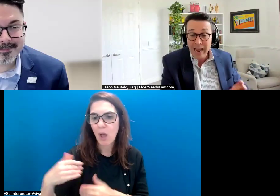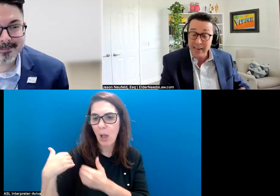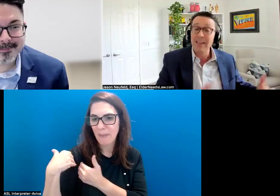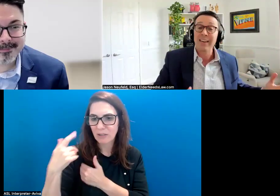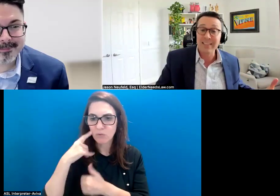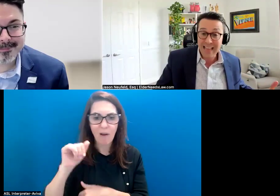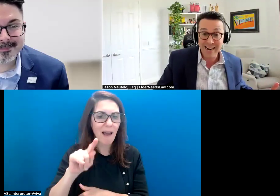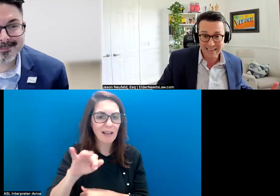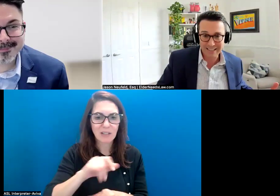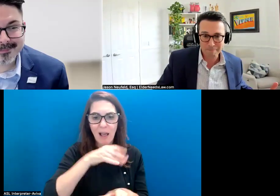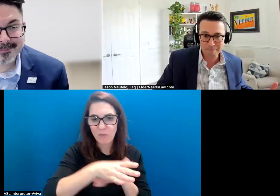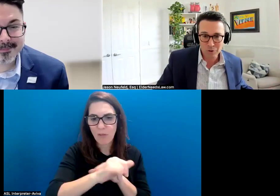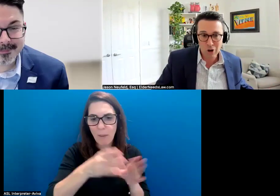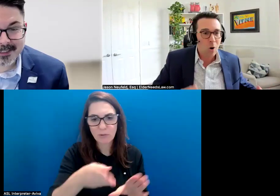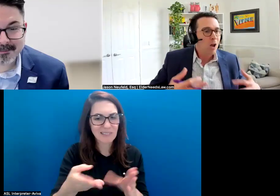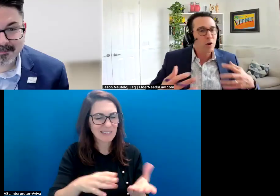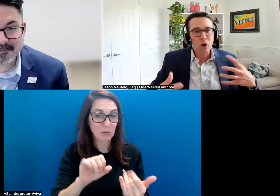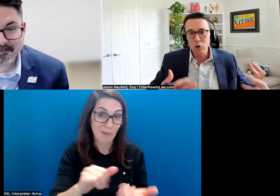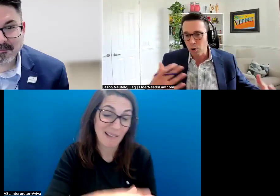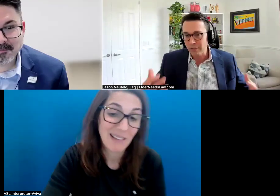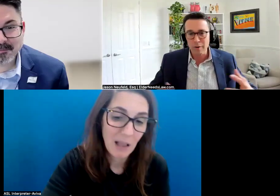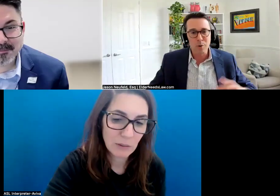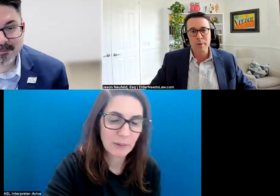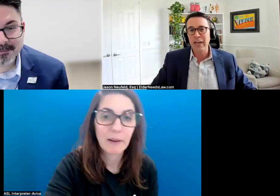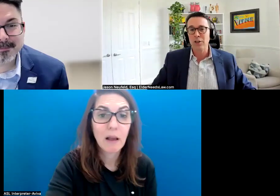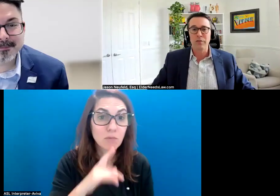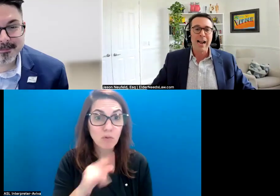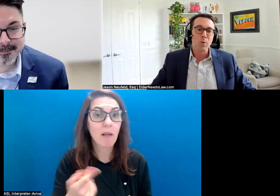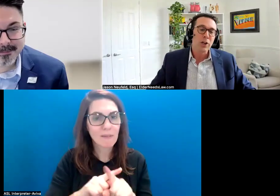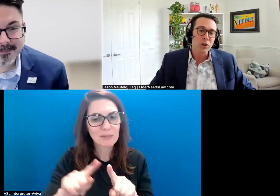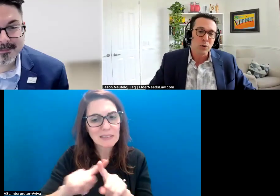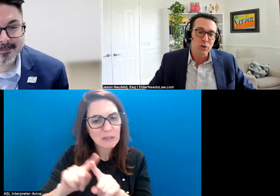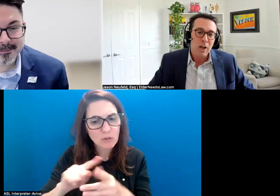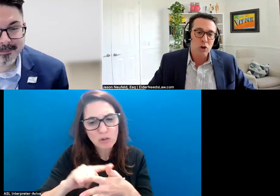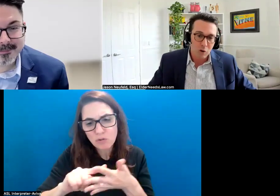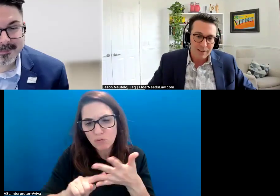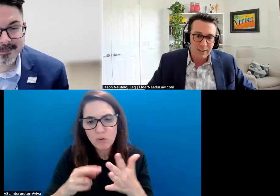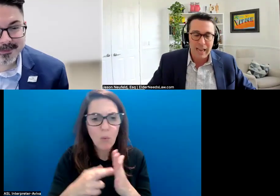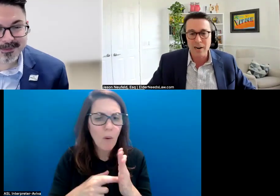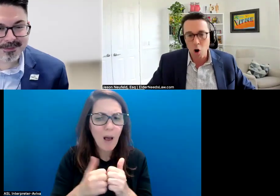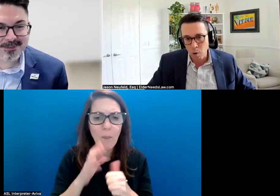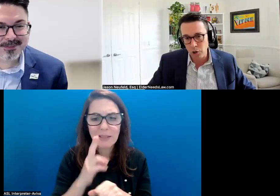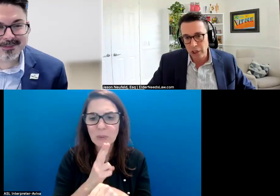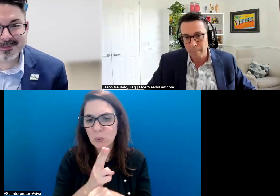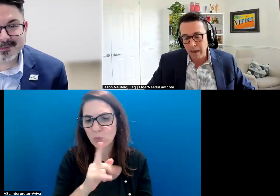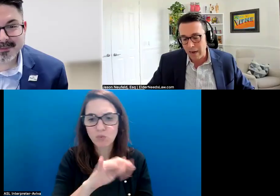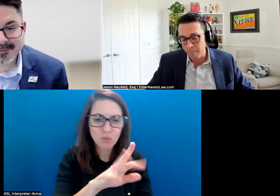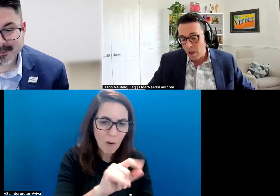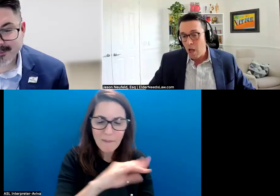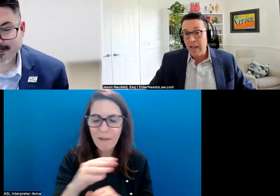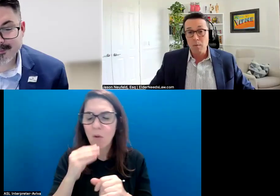passes away. Isn't that nice? So Yep. there's all sorts of different permutations for how we can use trusts and home